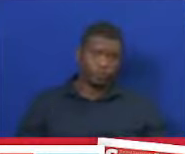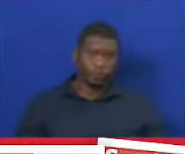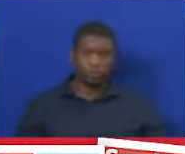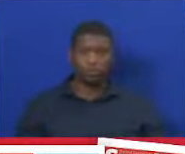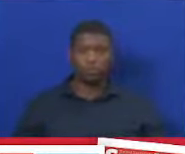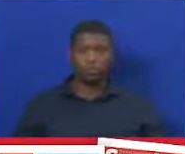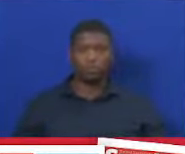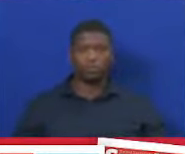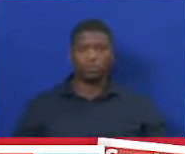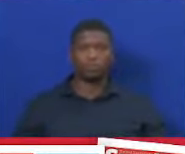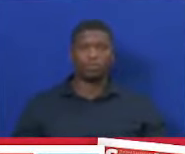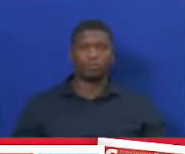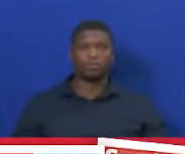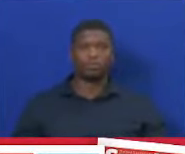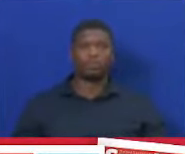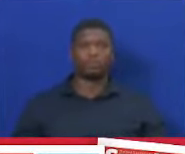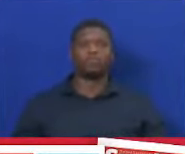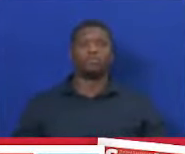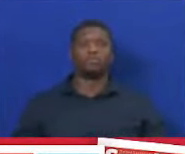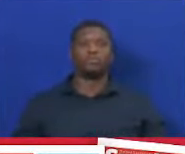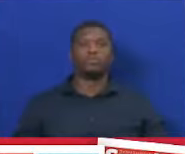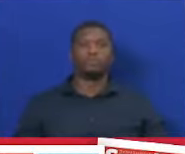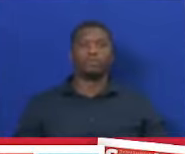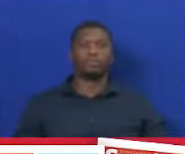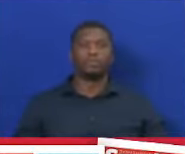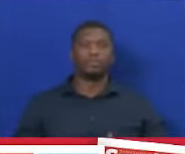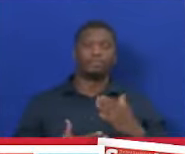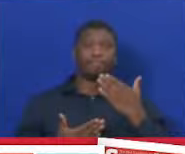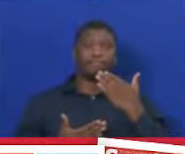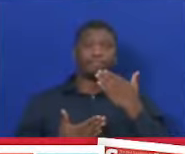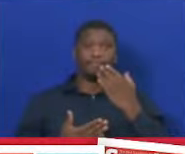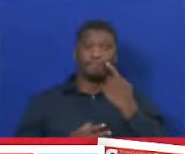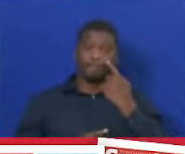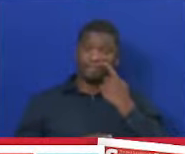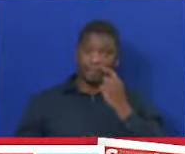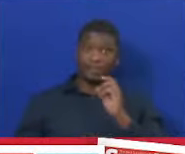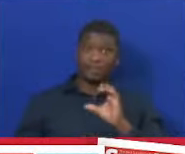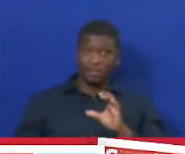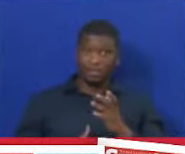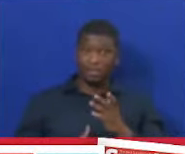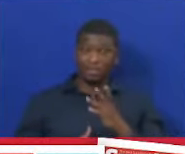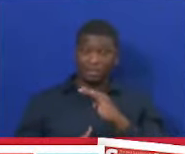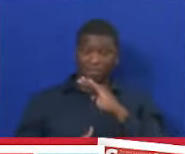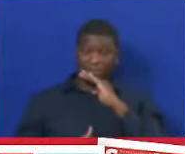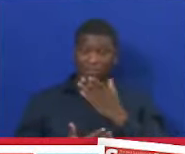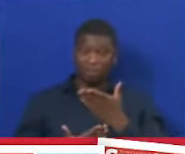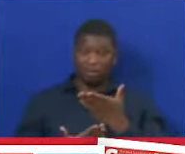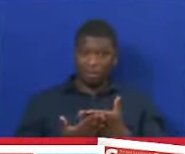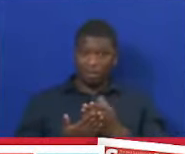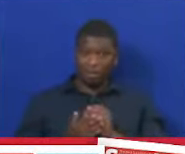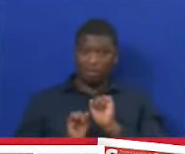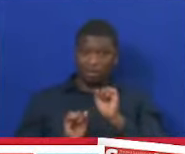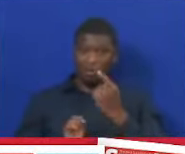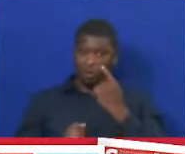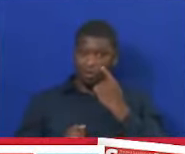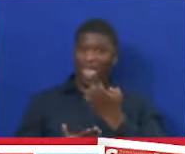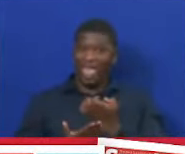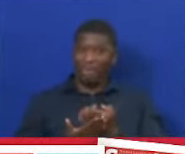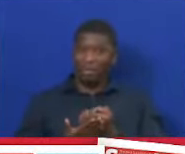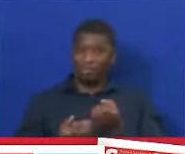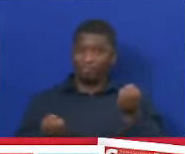Thank you, witness C. Would it then be a correct summary of your evidence to say that at that point you